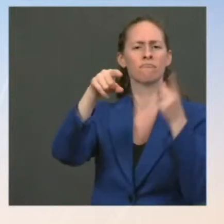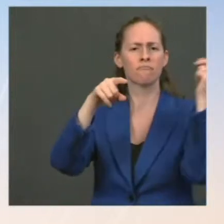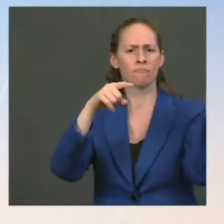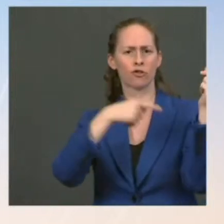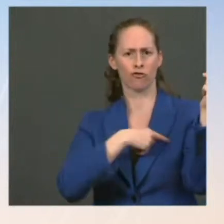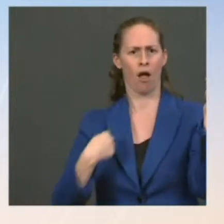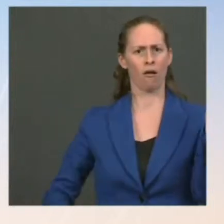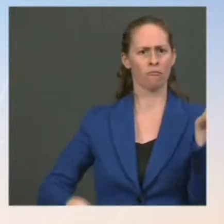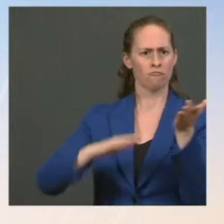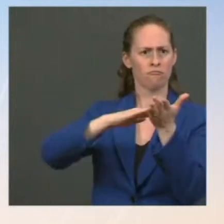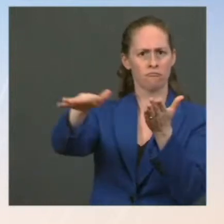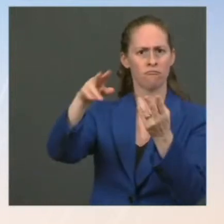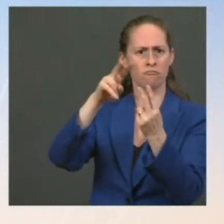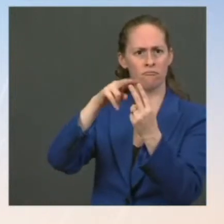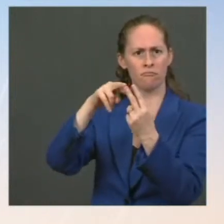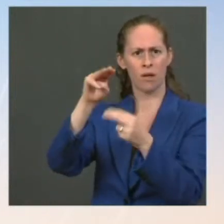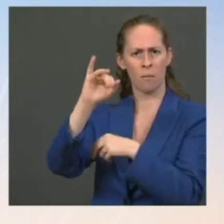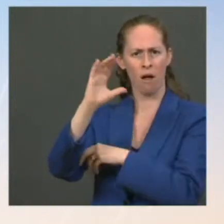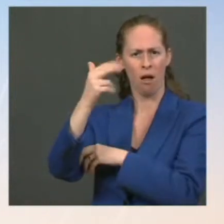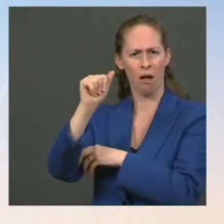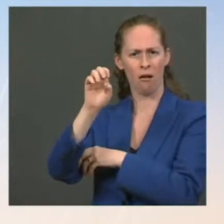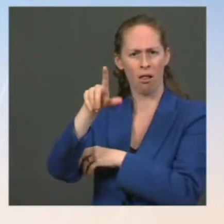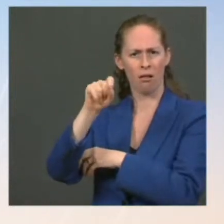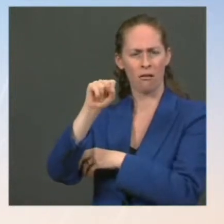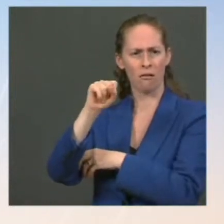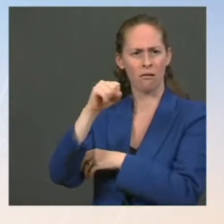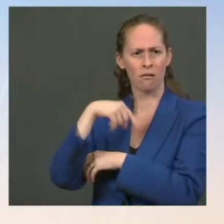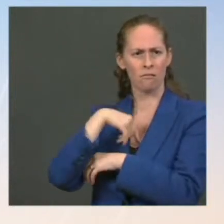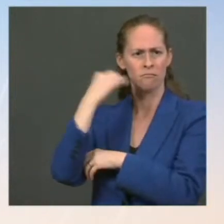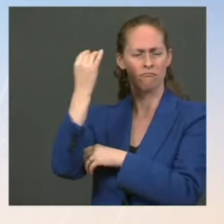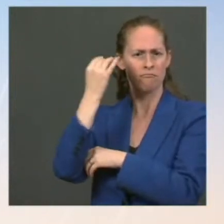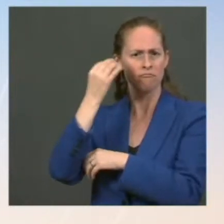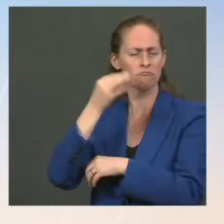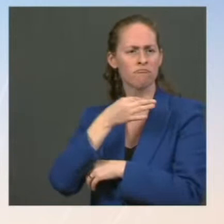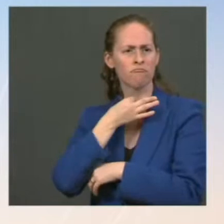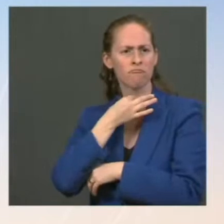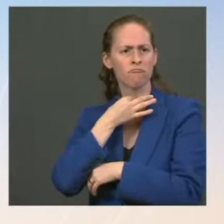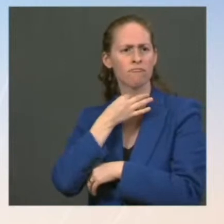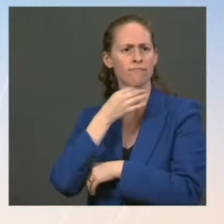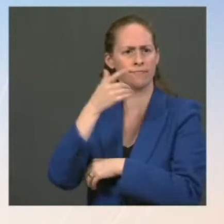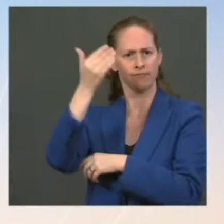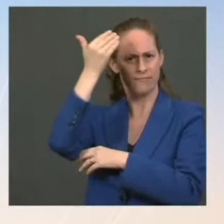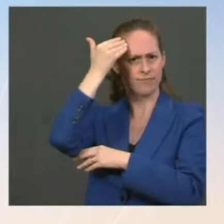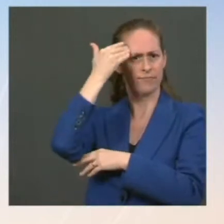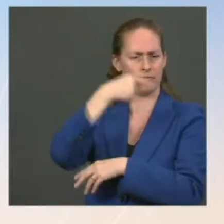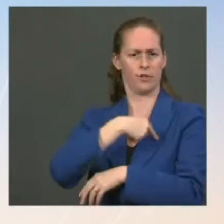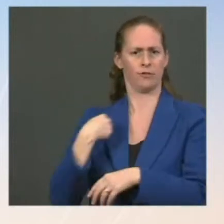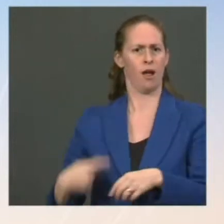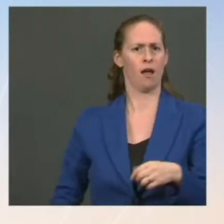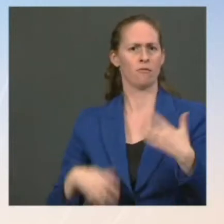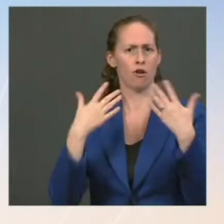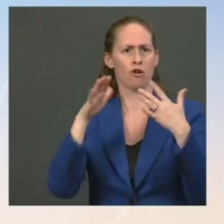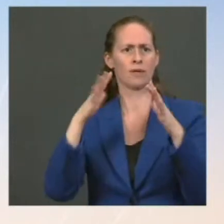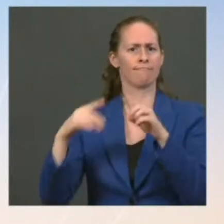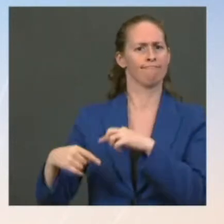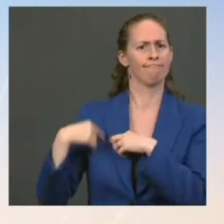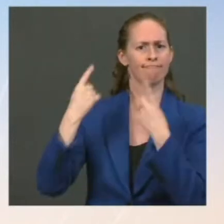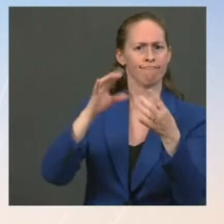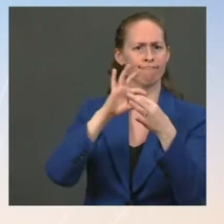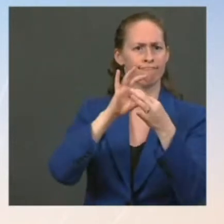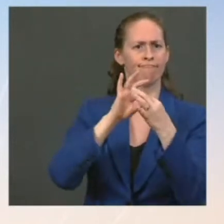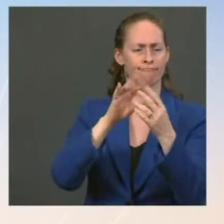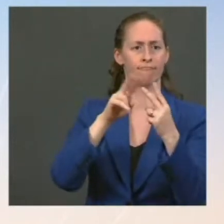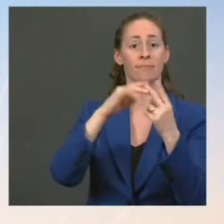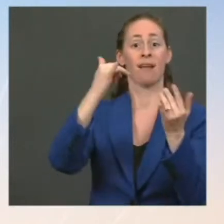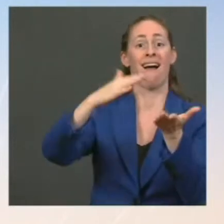two Michaels, but China has long linked those two things, and given her release and the timing of